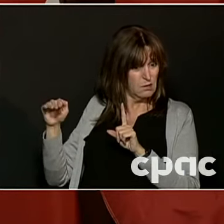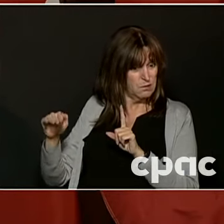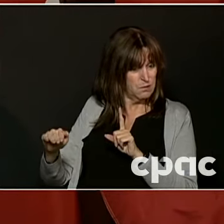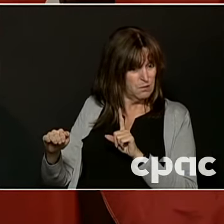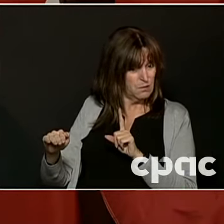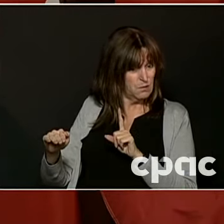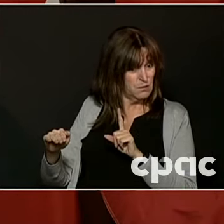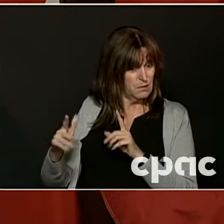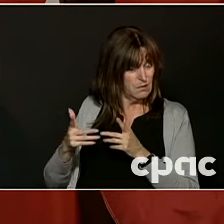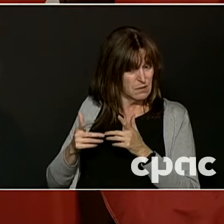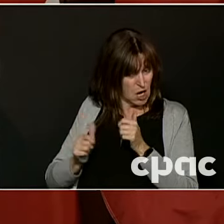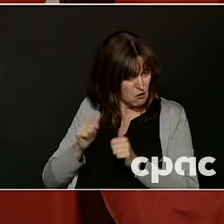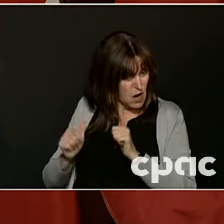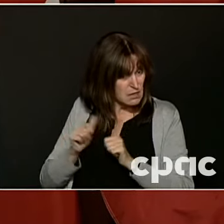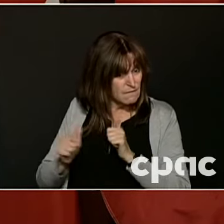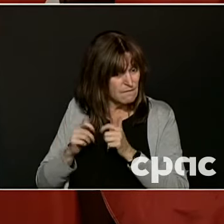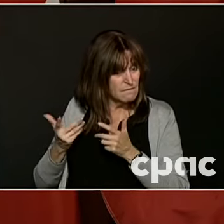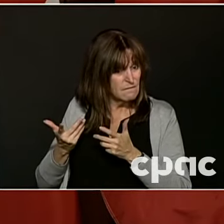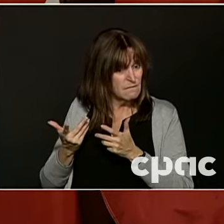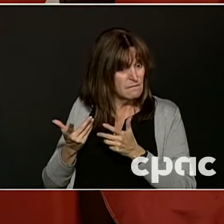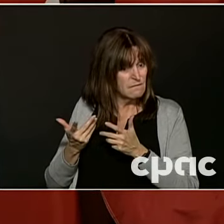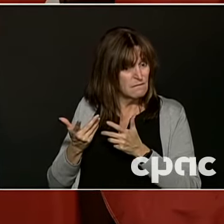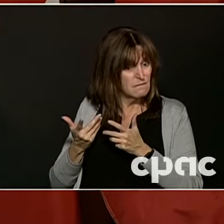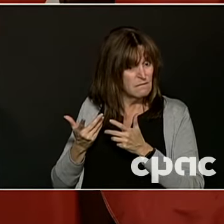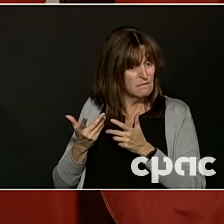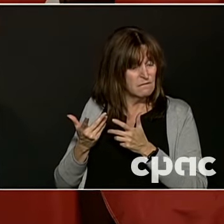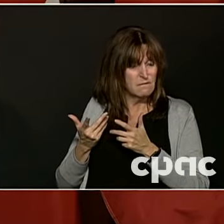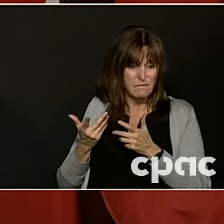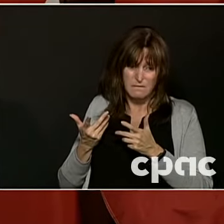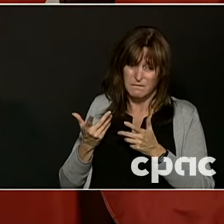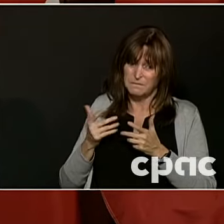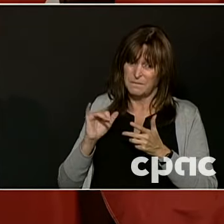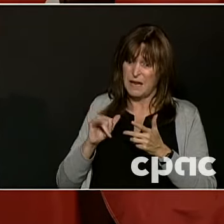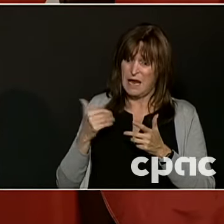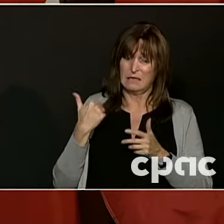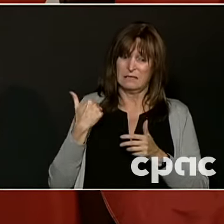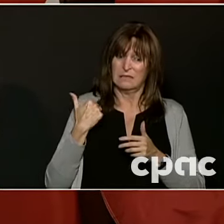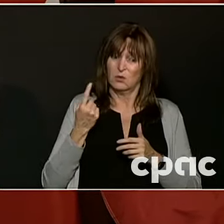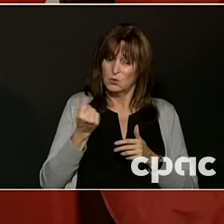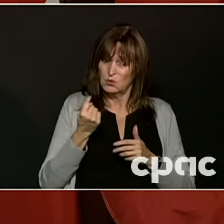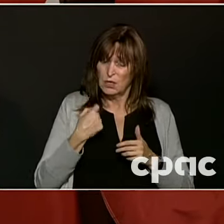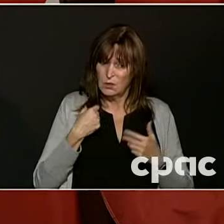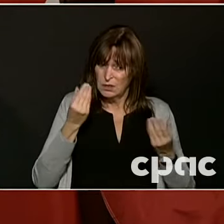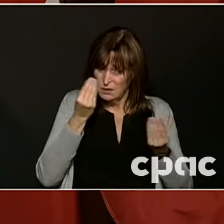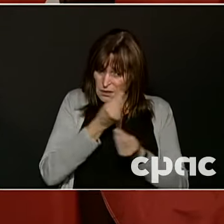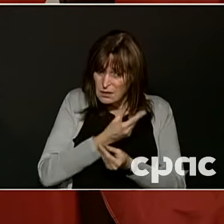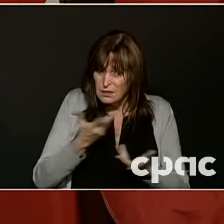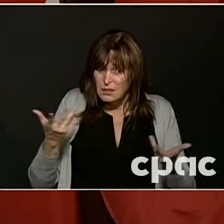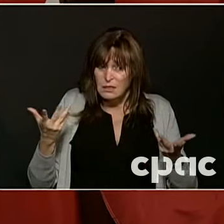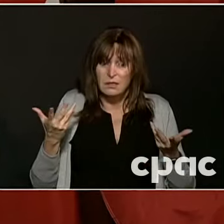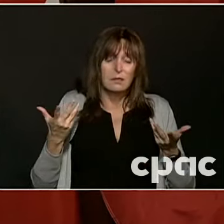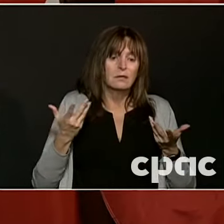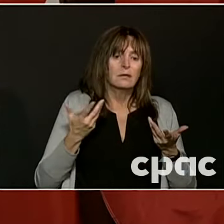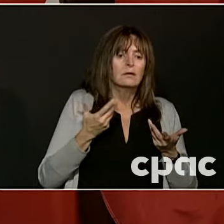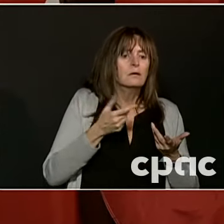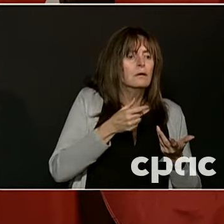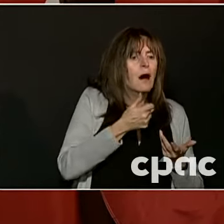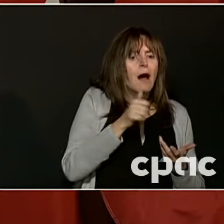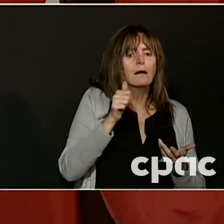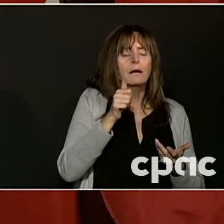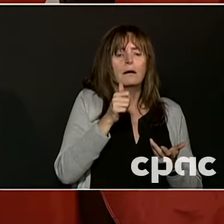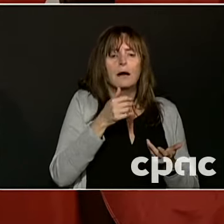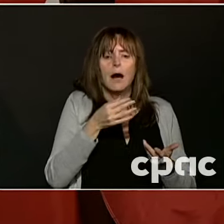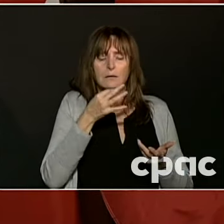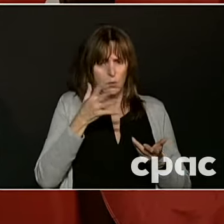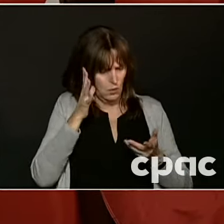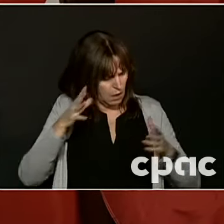experts that question, and I posed that to them on Tuesday. They're going to be looking at it again and coming back with recommendations to me where we should proceed